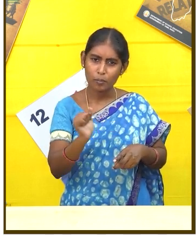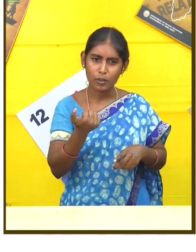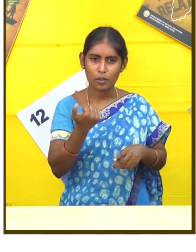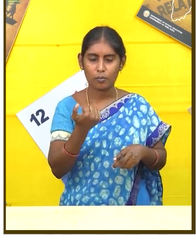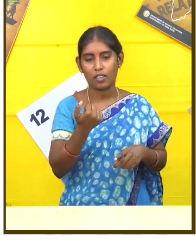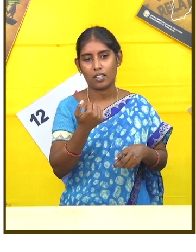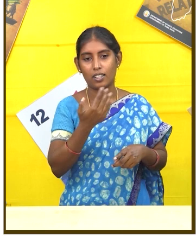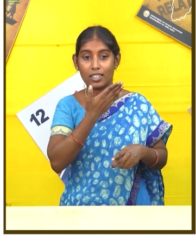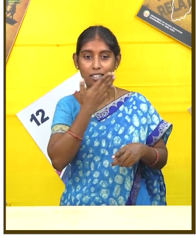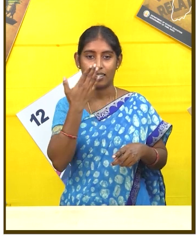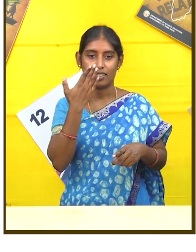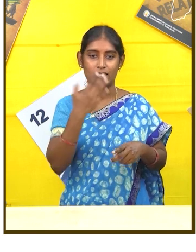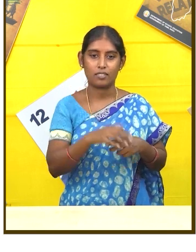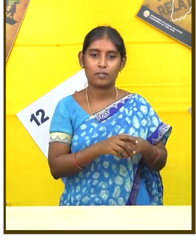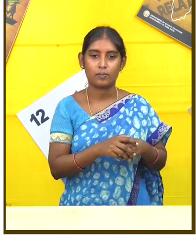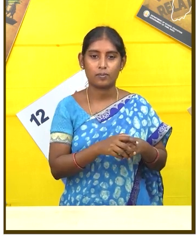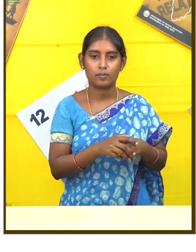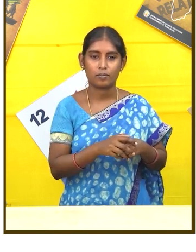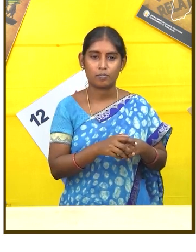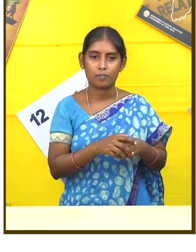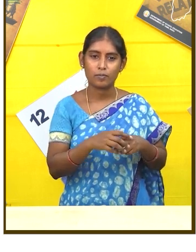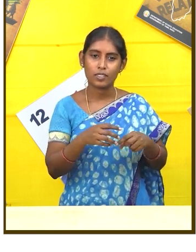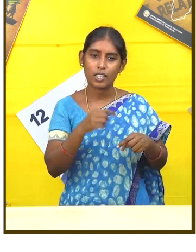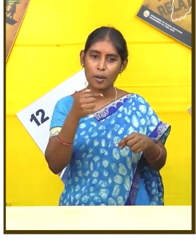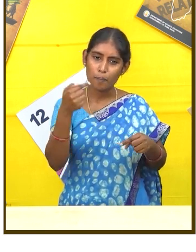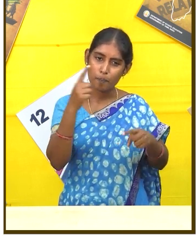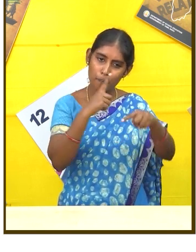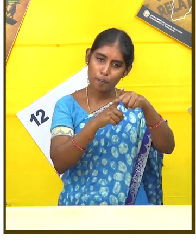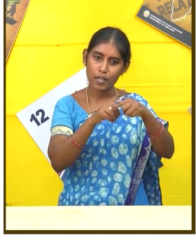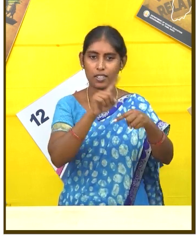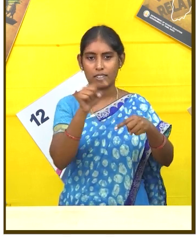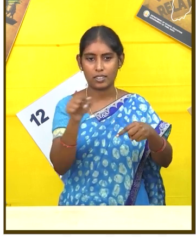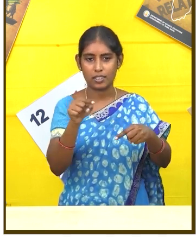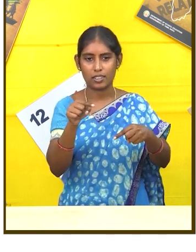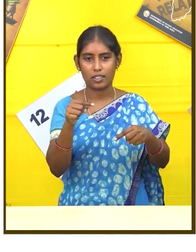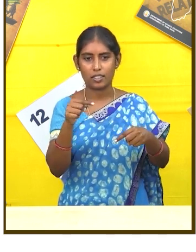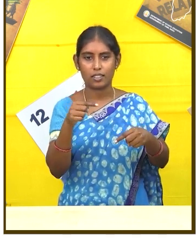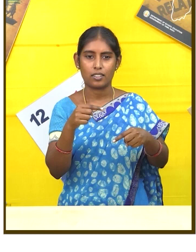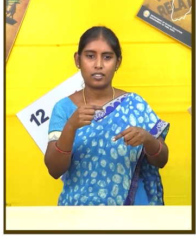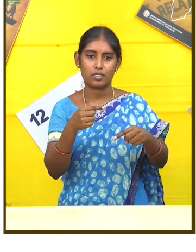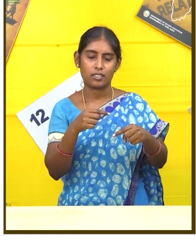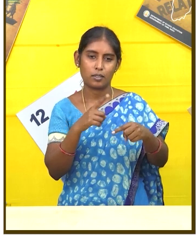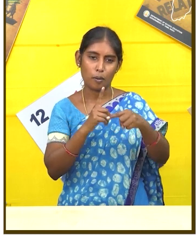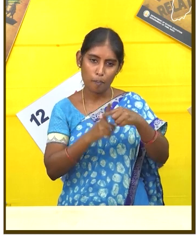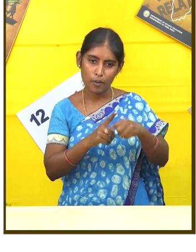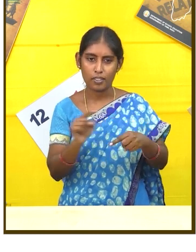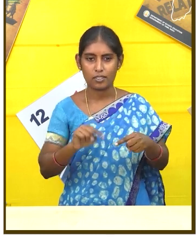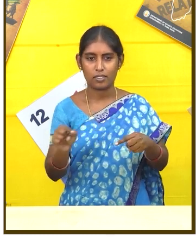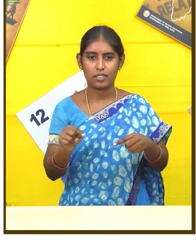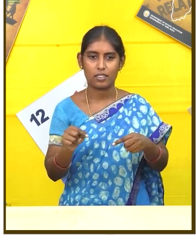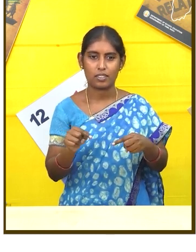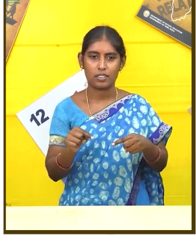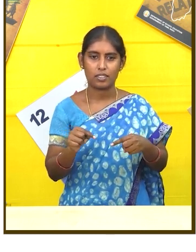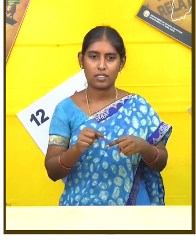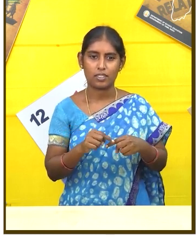cancel the z easily. But you see that plus z plus y minus y in both the